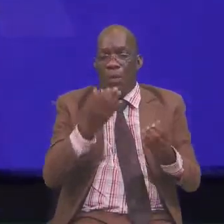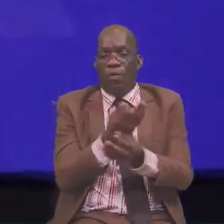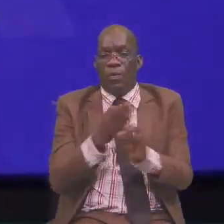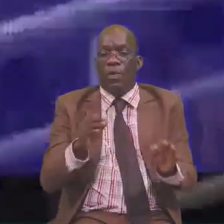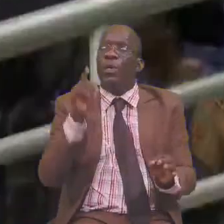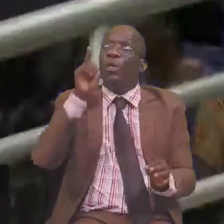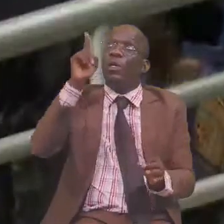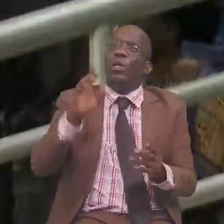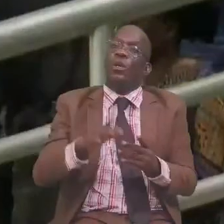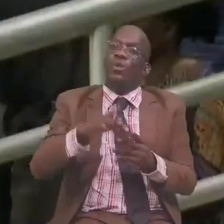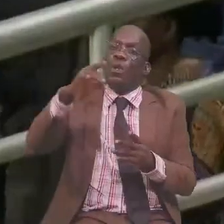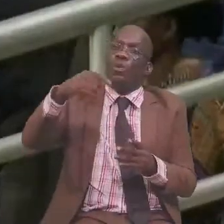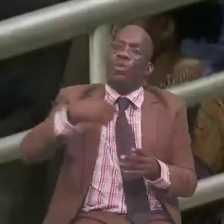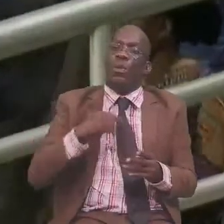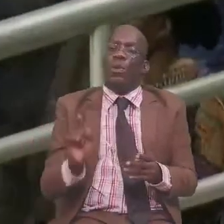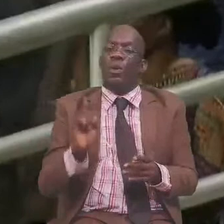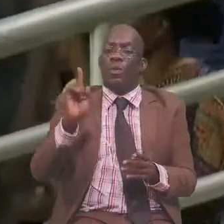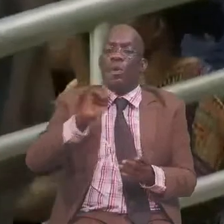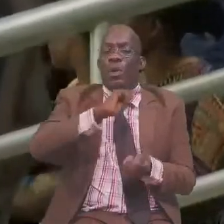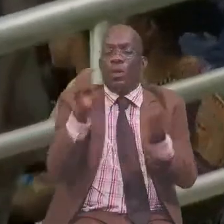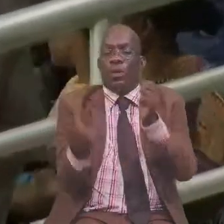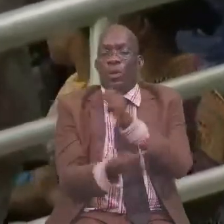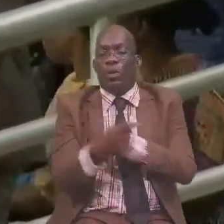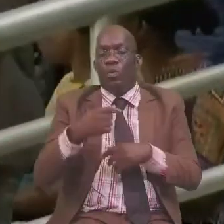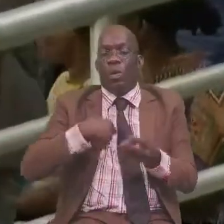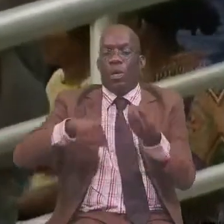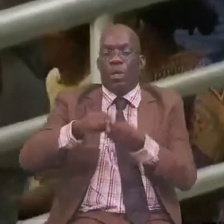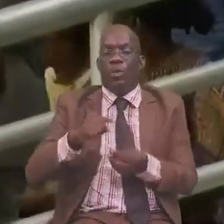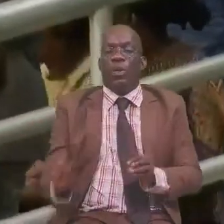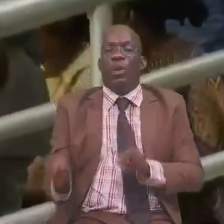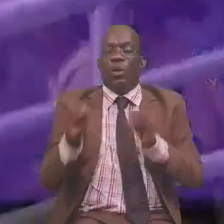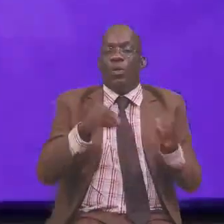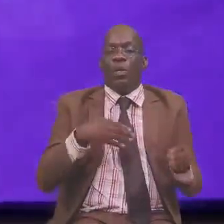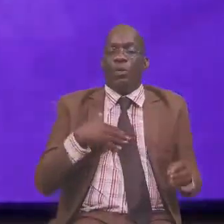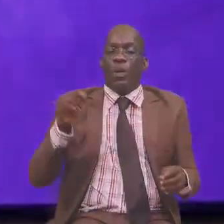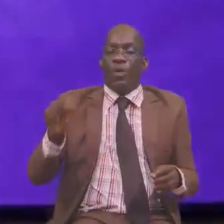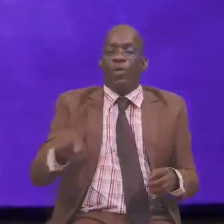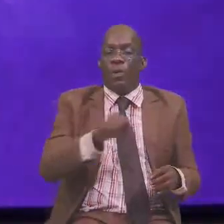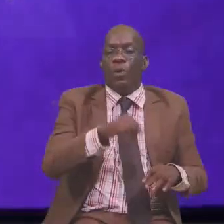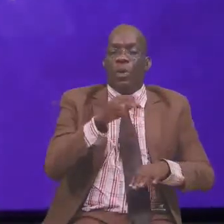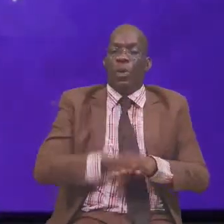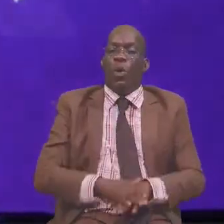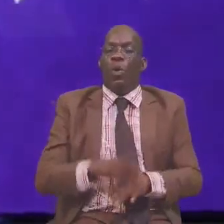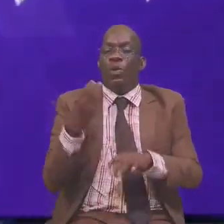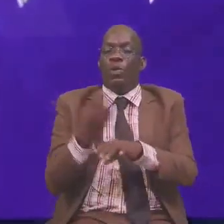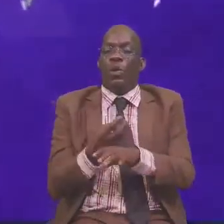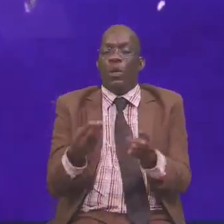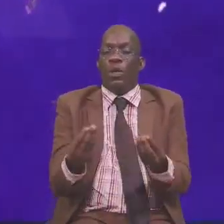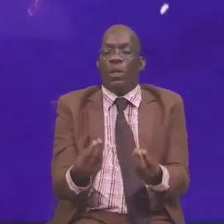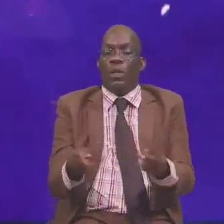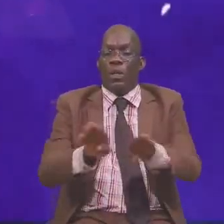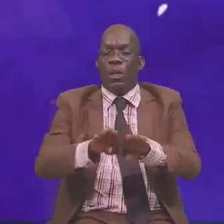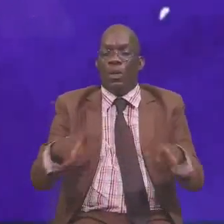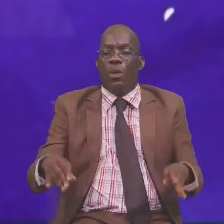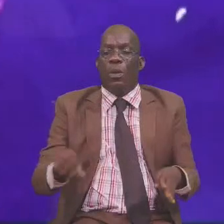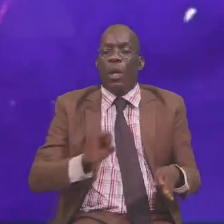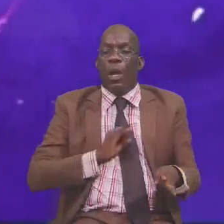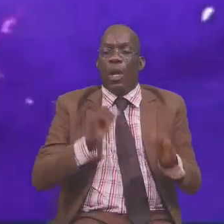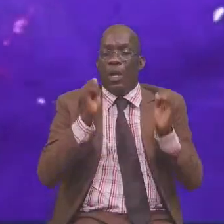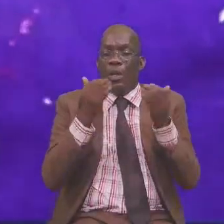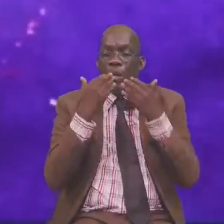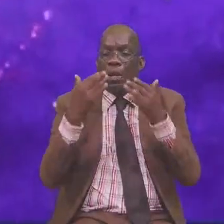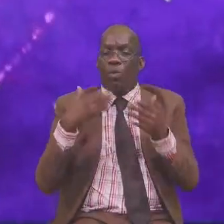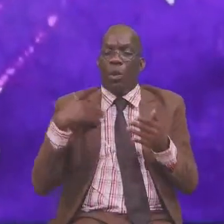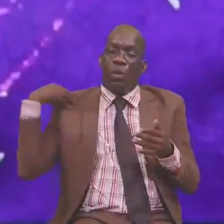up and turn me around, place my feet on solid ground. Master, I